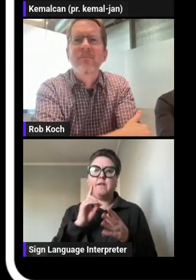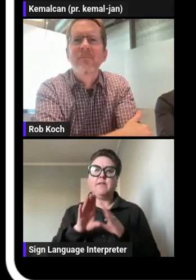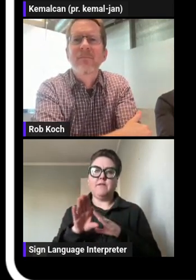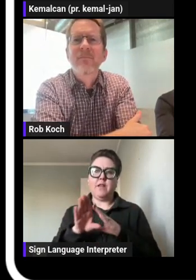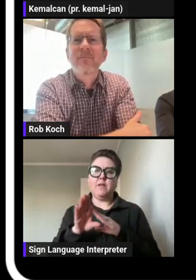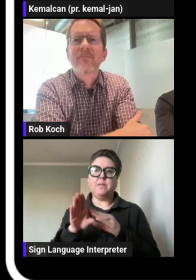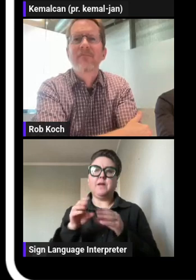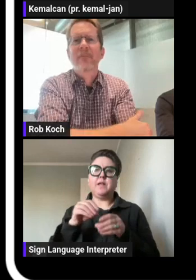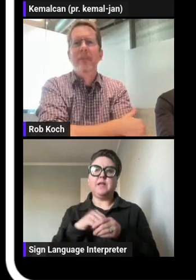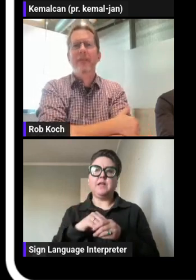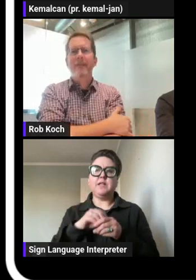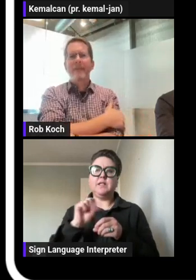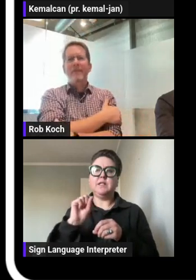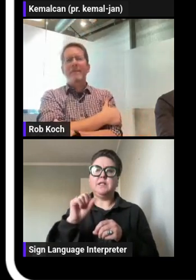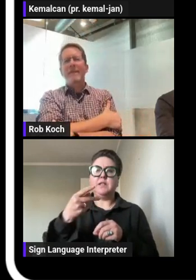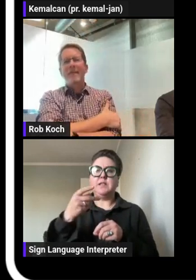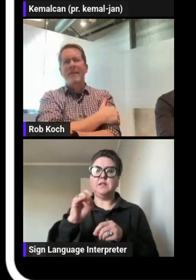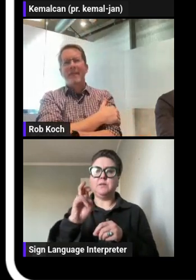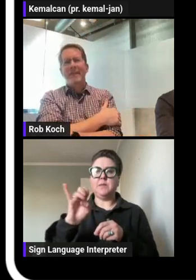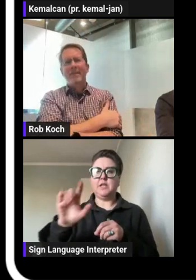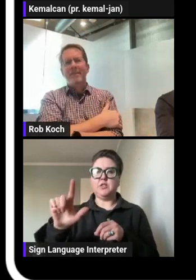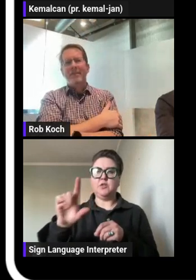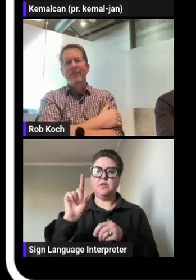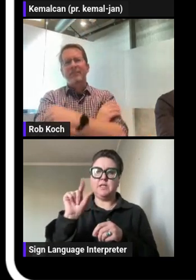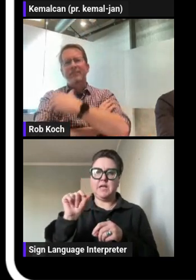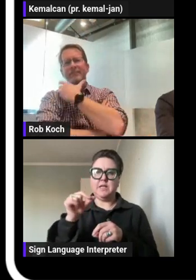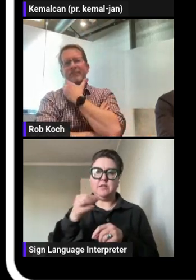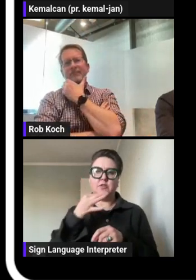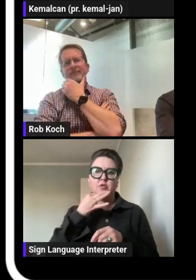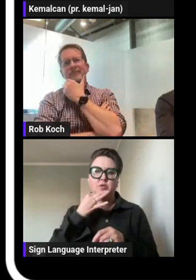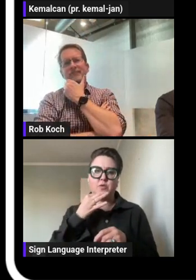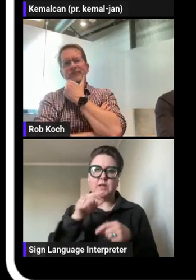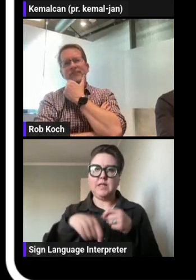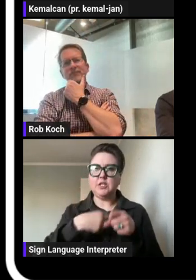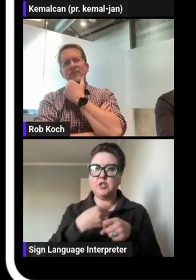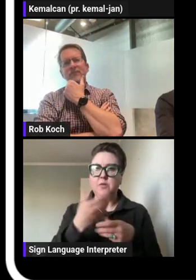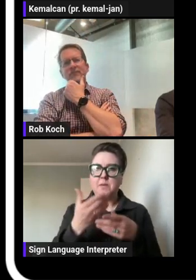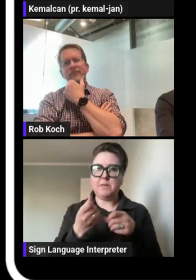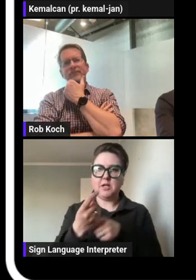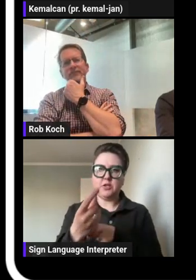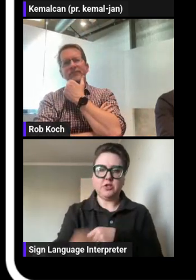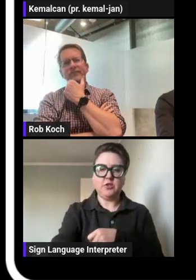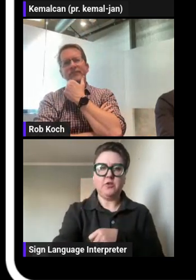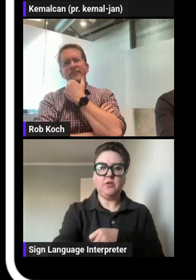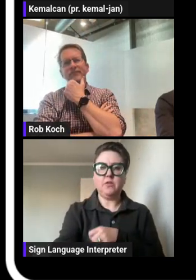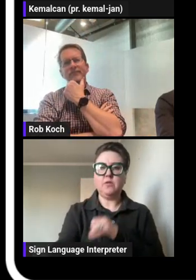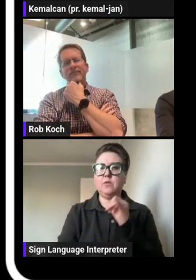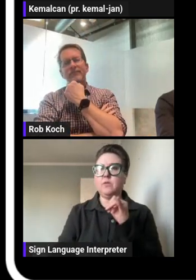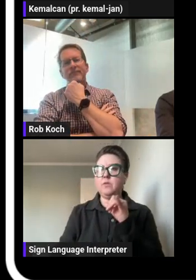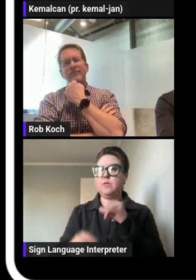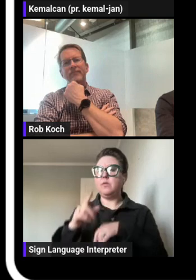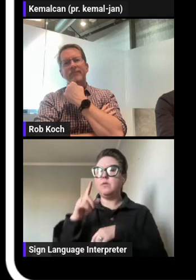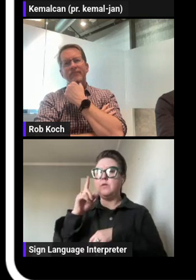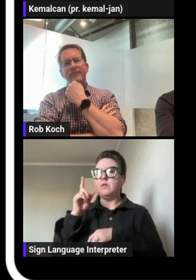in spatial data, especially in this year, maybe next year.